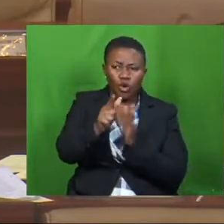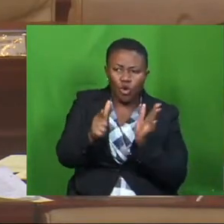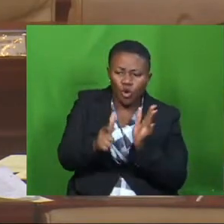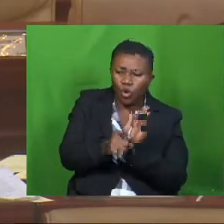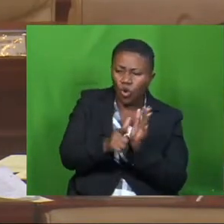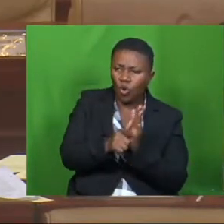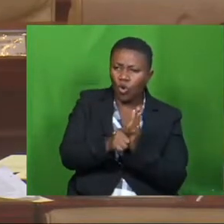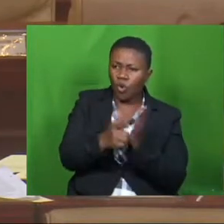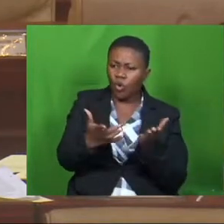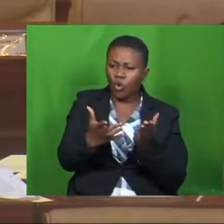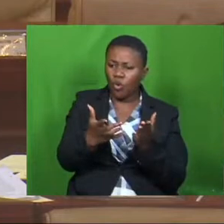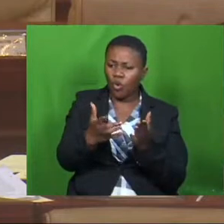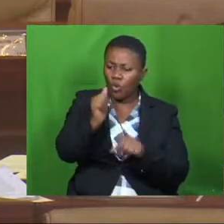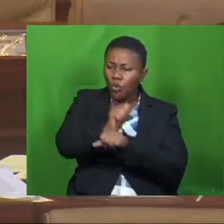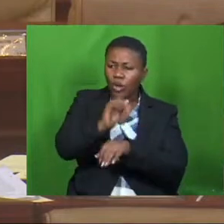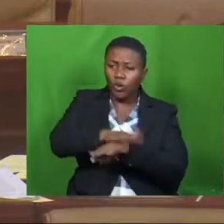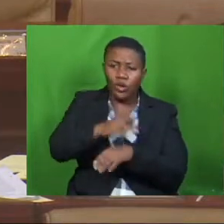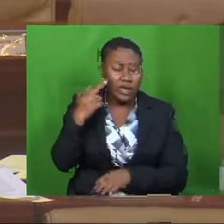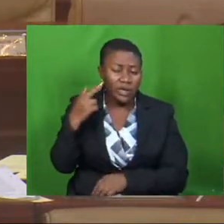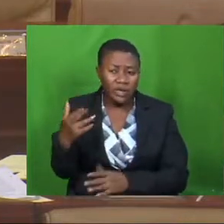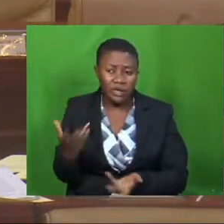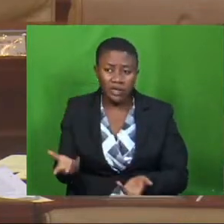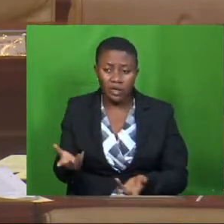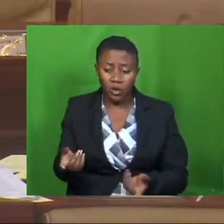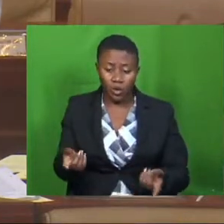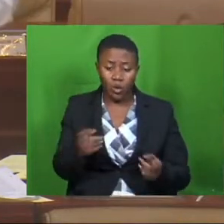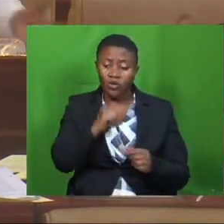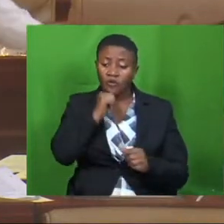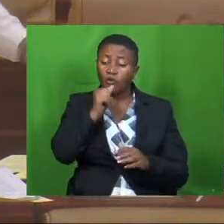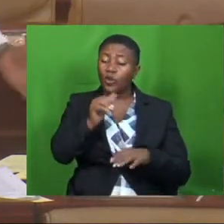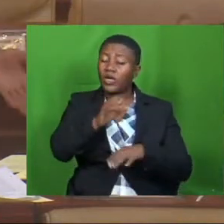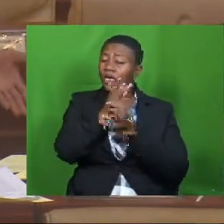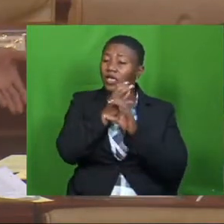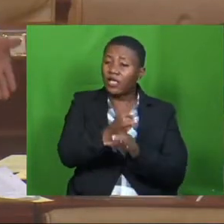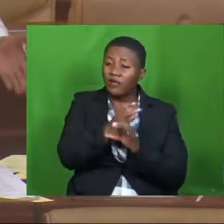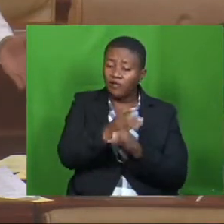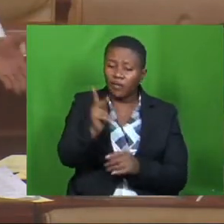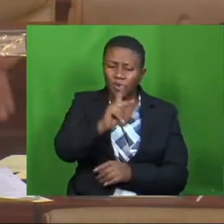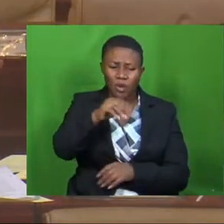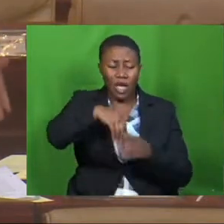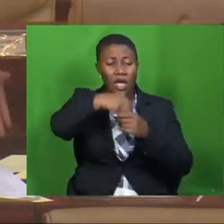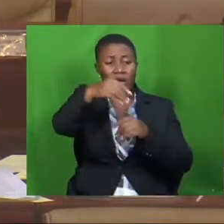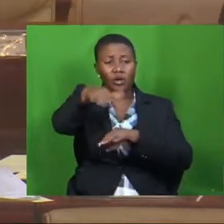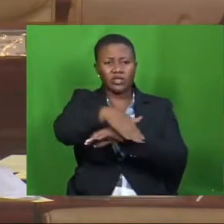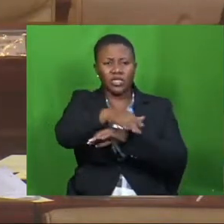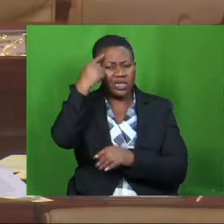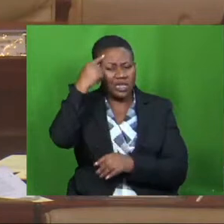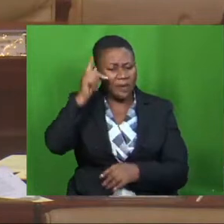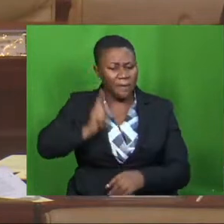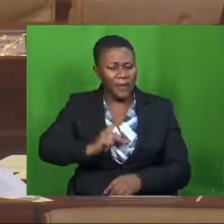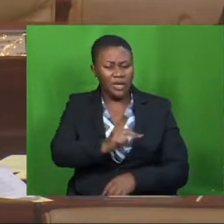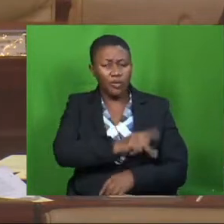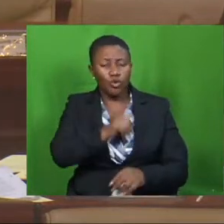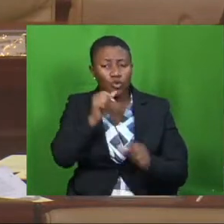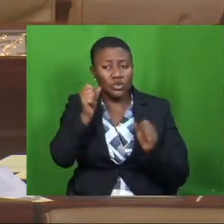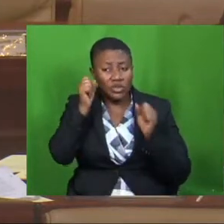General, they have also recorded that 2.6 billion out of the amount has actually been